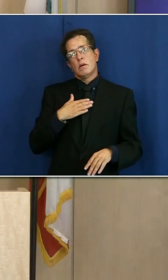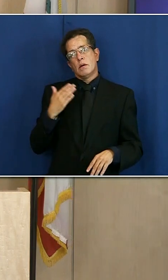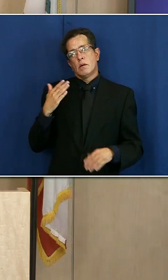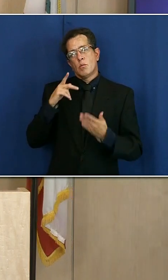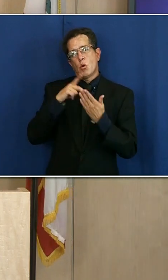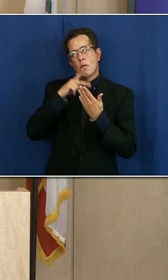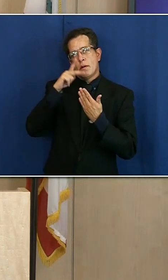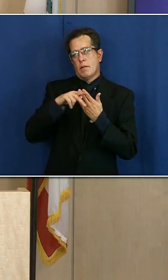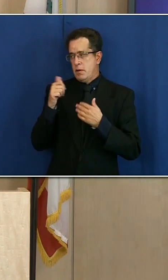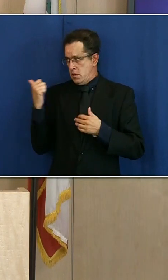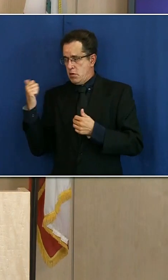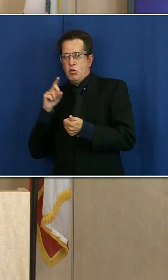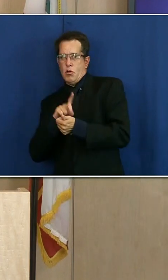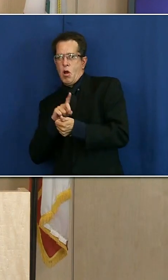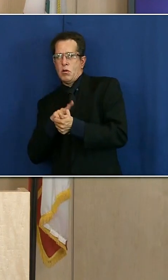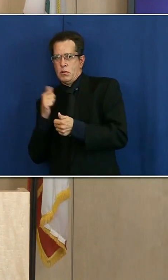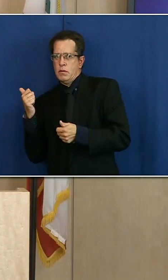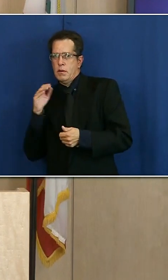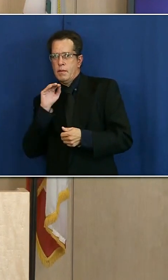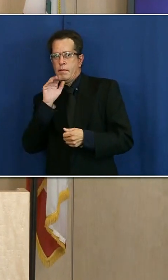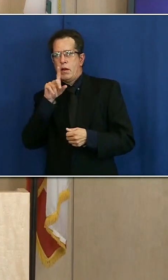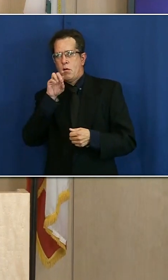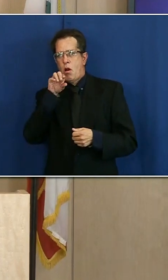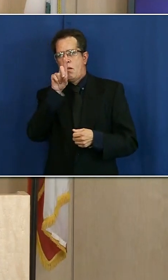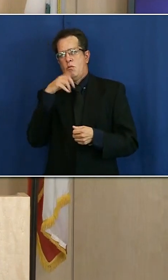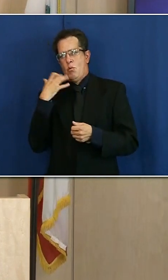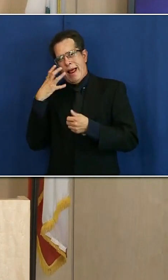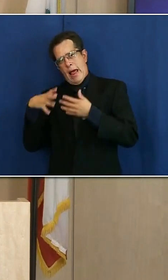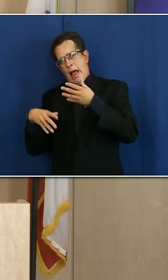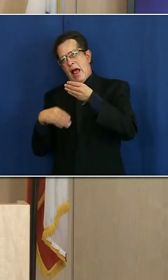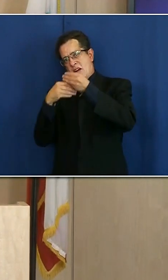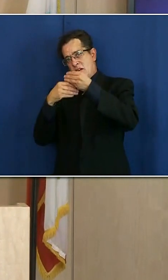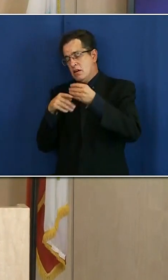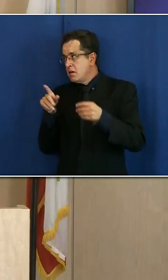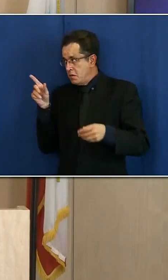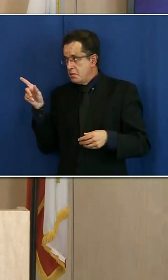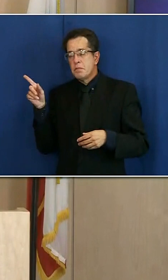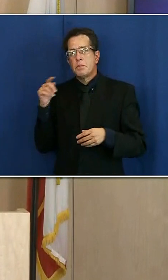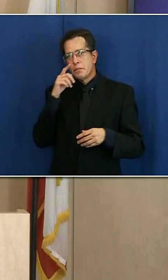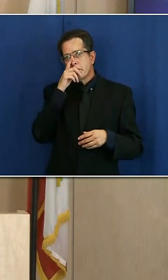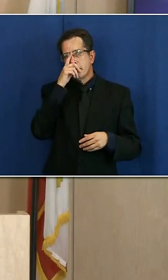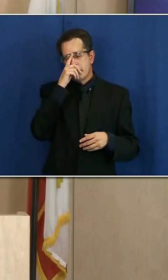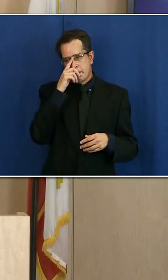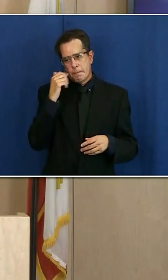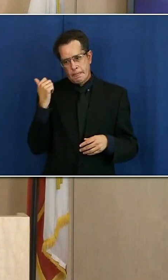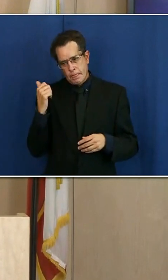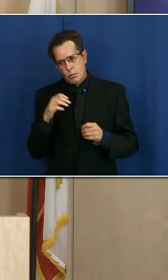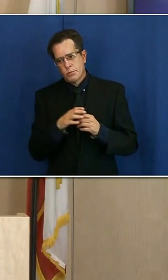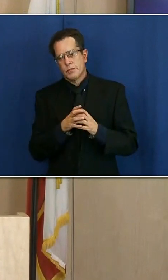And if I could just add a brief addendum to all of that, I did want to say that